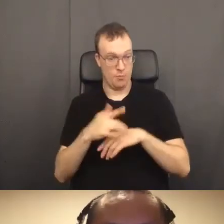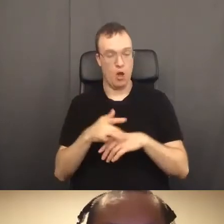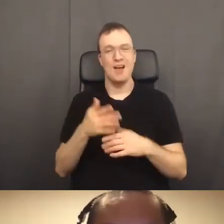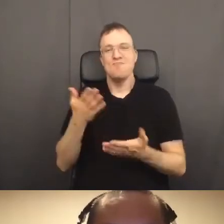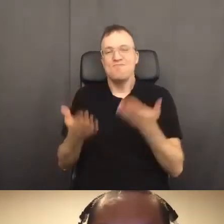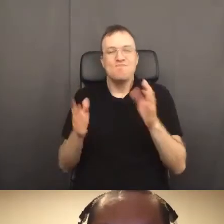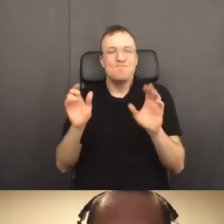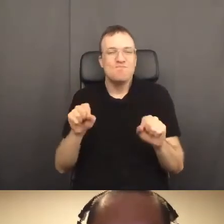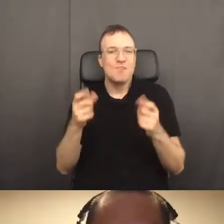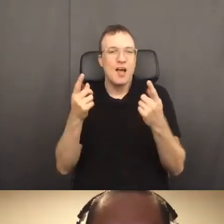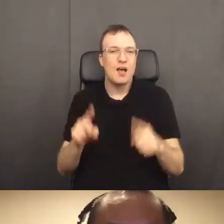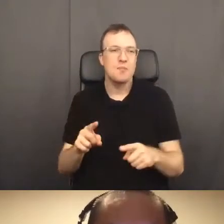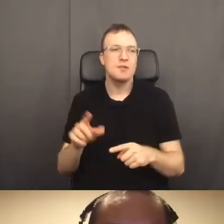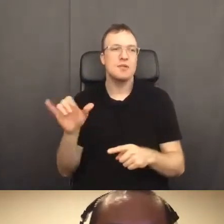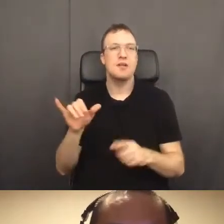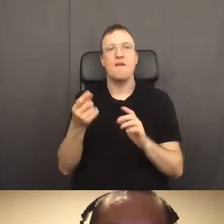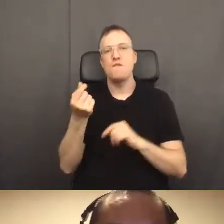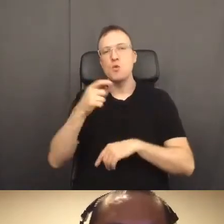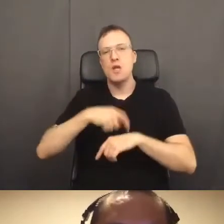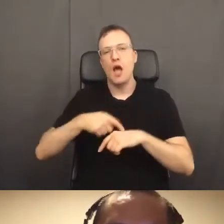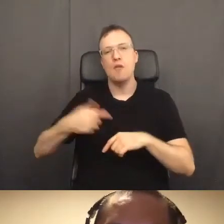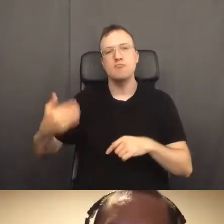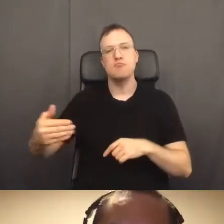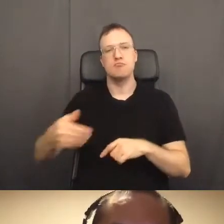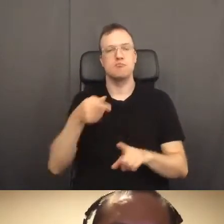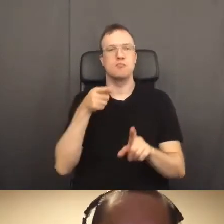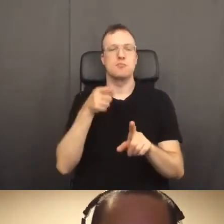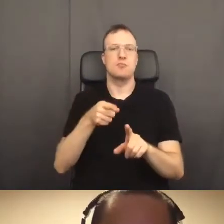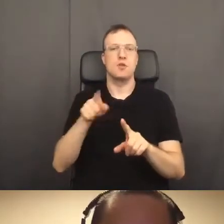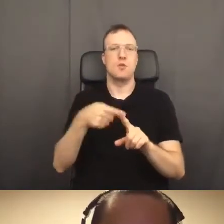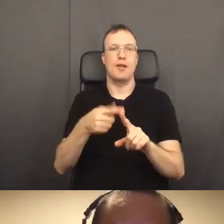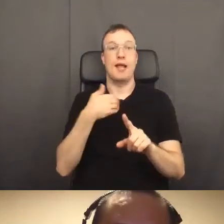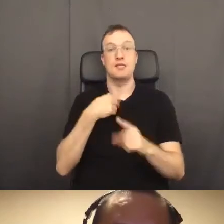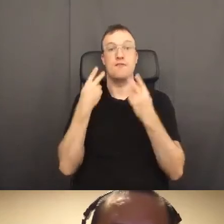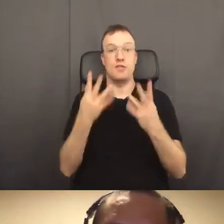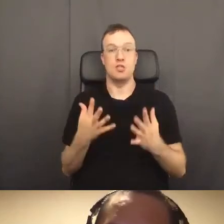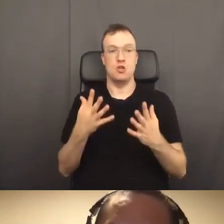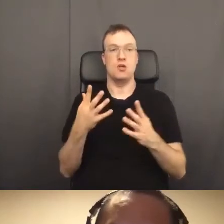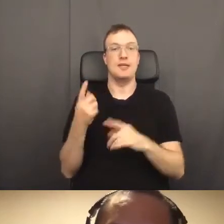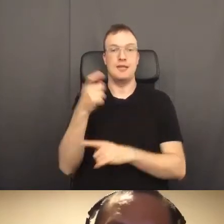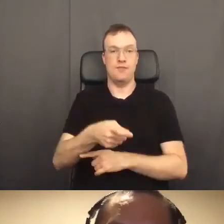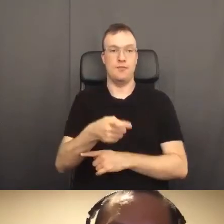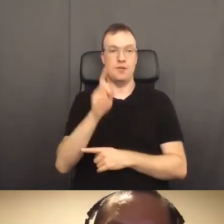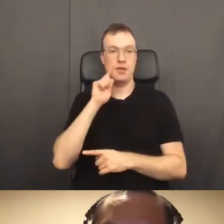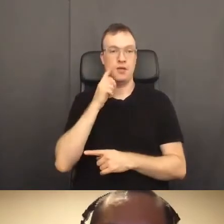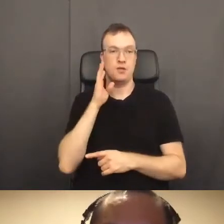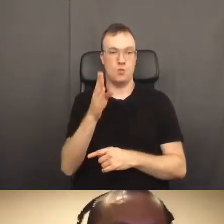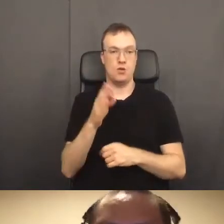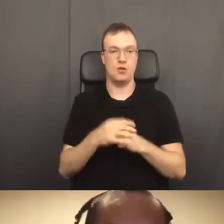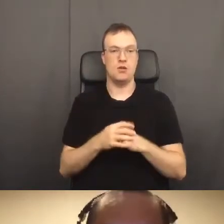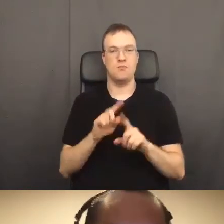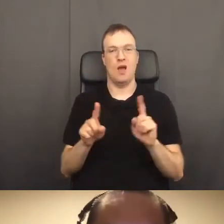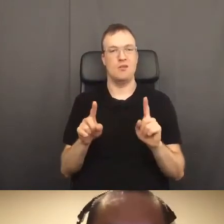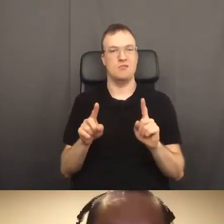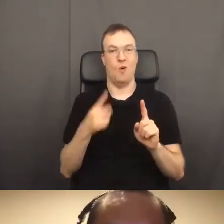like a few times where when he has visitors, and then they would give him candies and things, but not